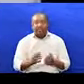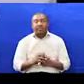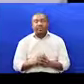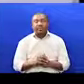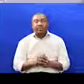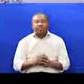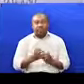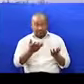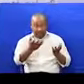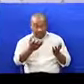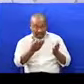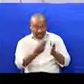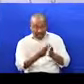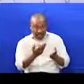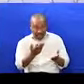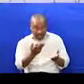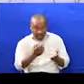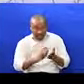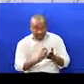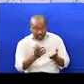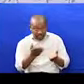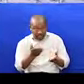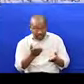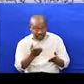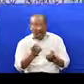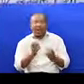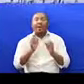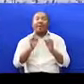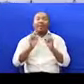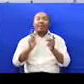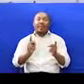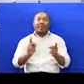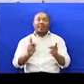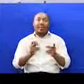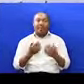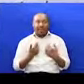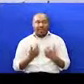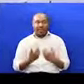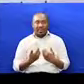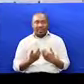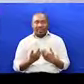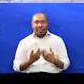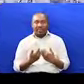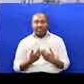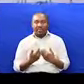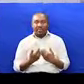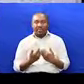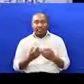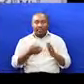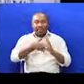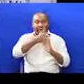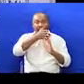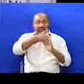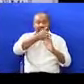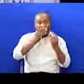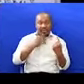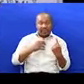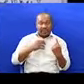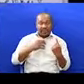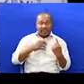Are we together, my students? Okay, let us come to the first one idea. Matter is made up of a